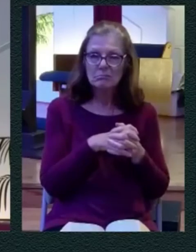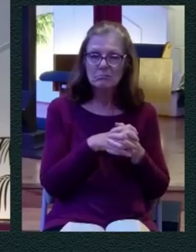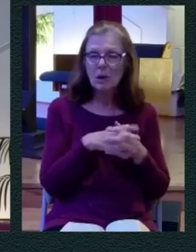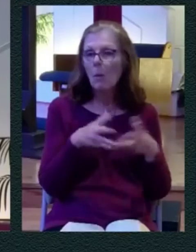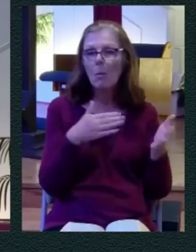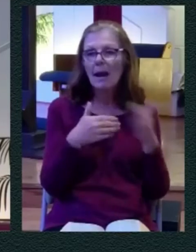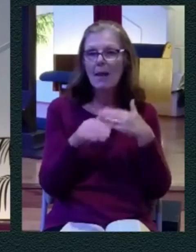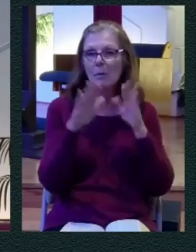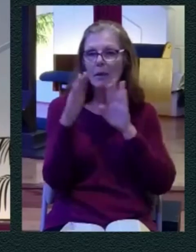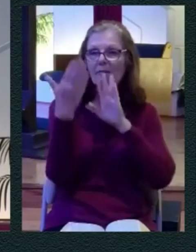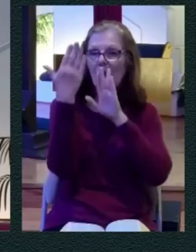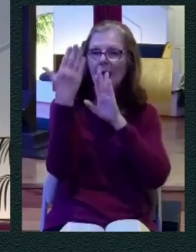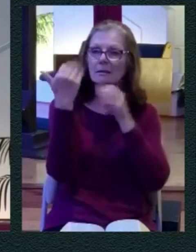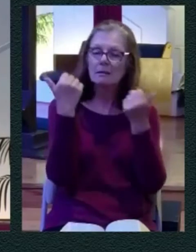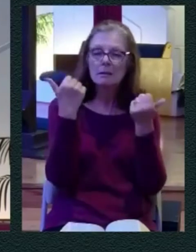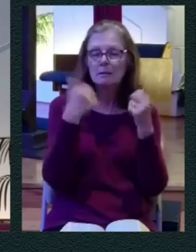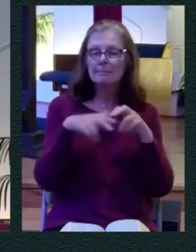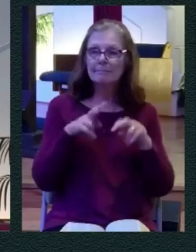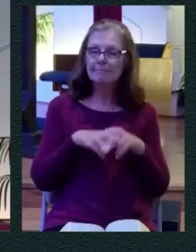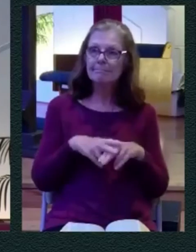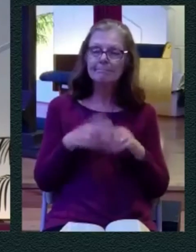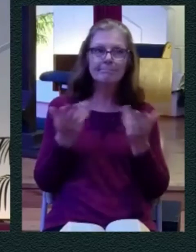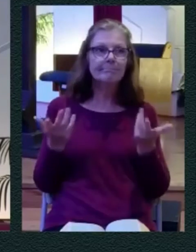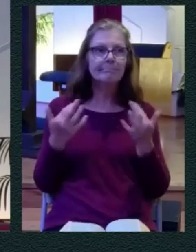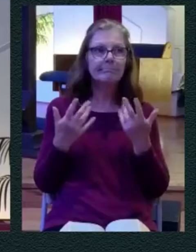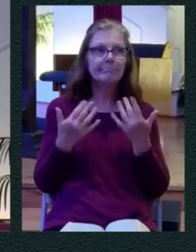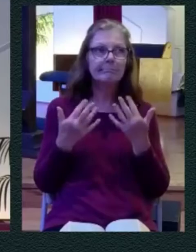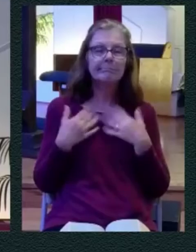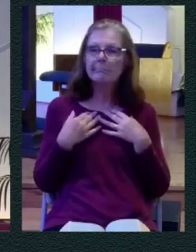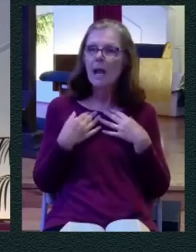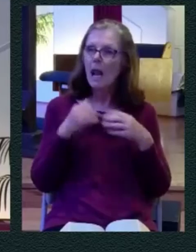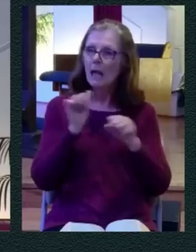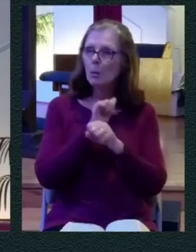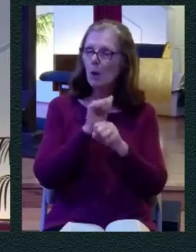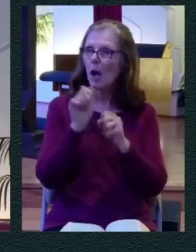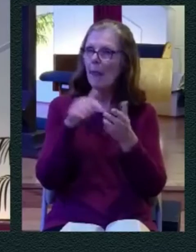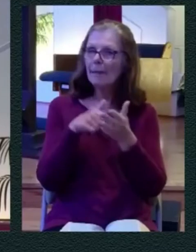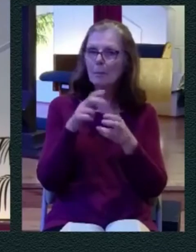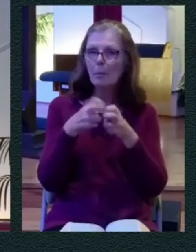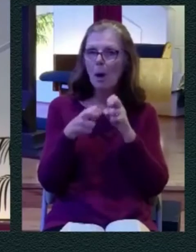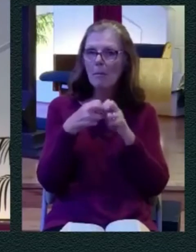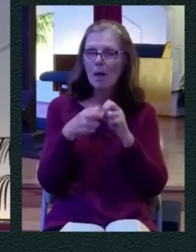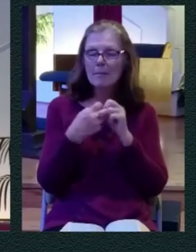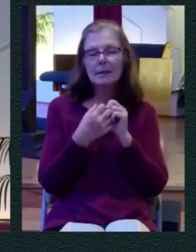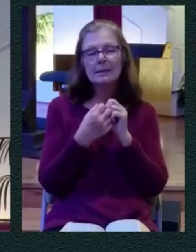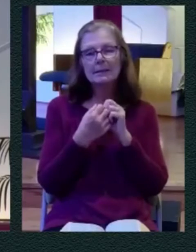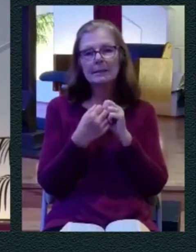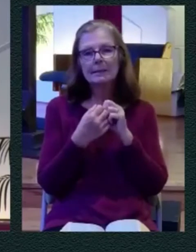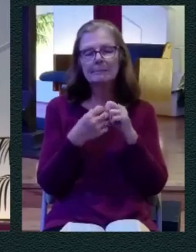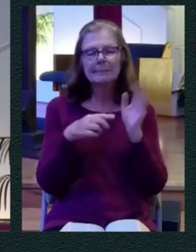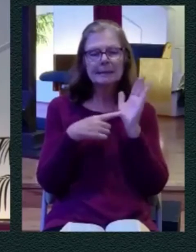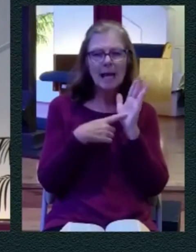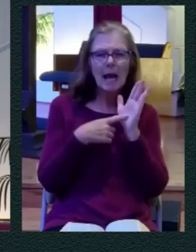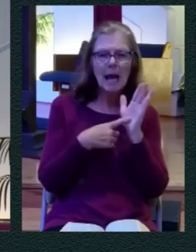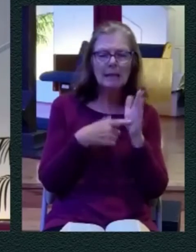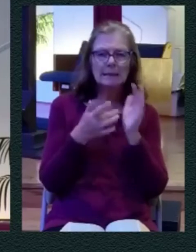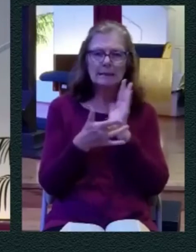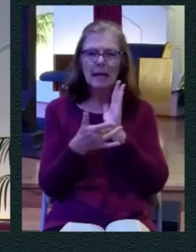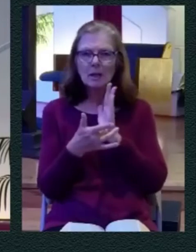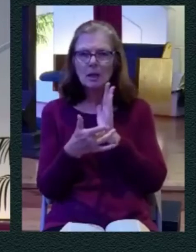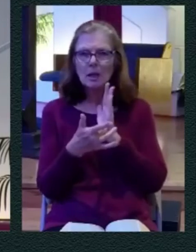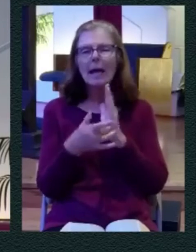face, we sit back, we say, well, just let us work on this a bit. Science and technology can solve